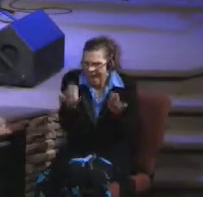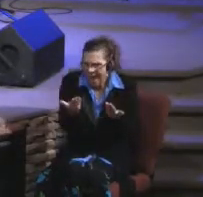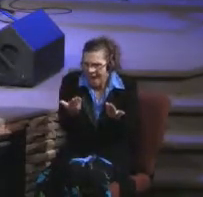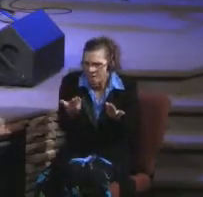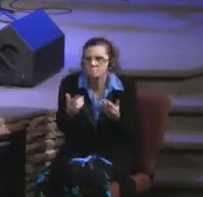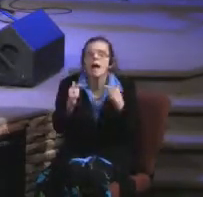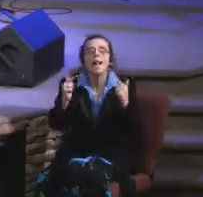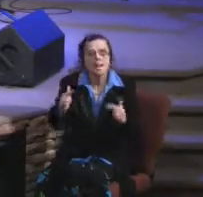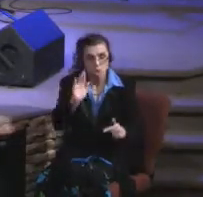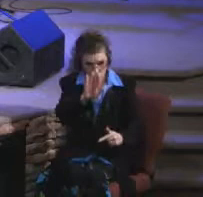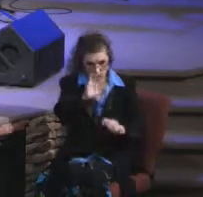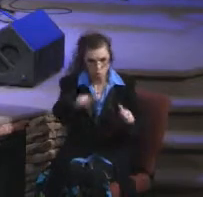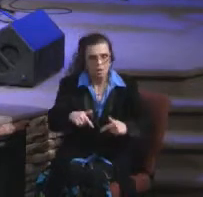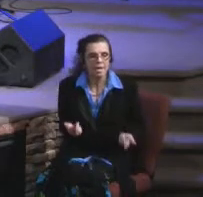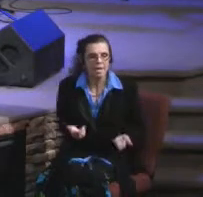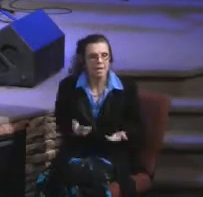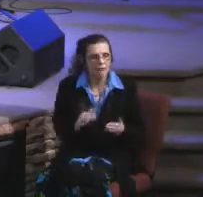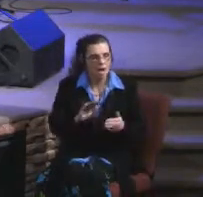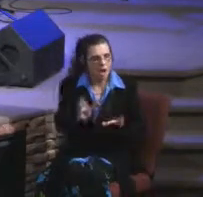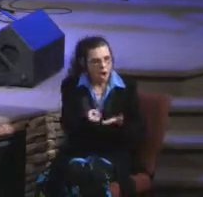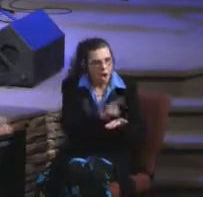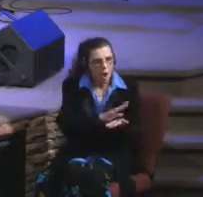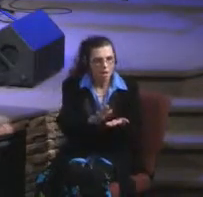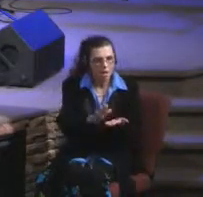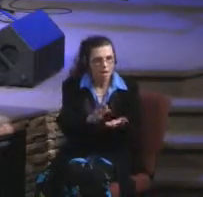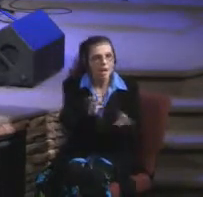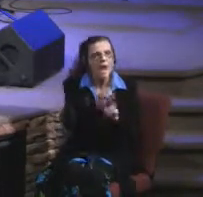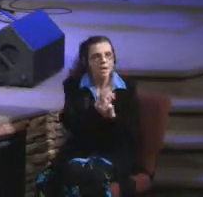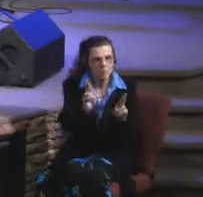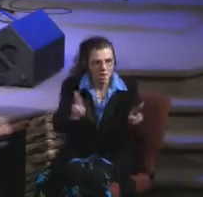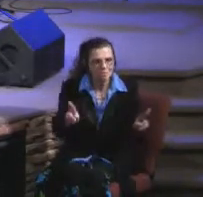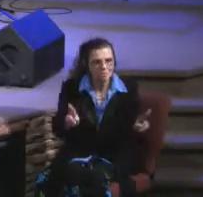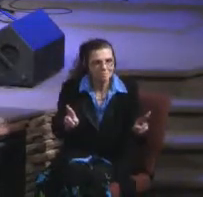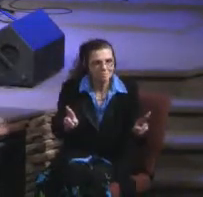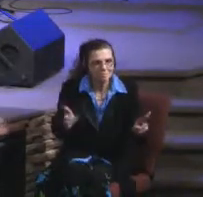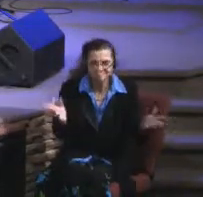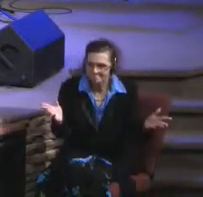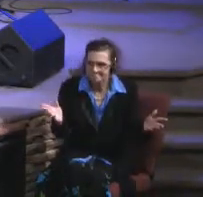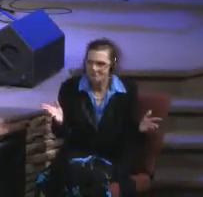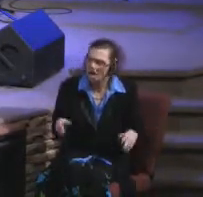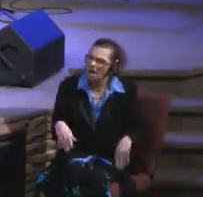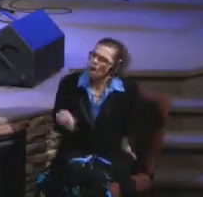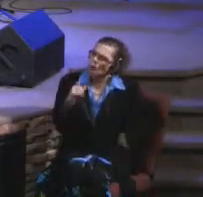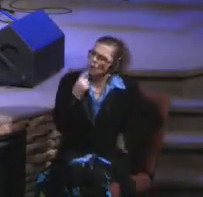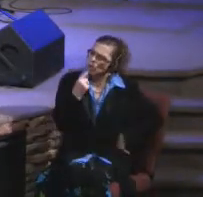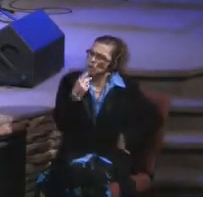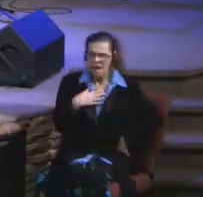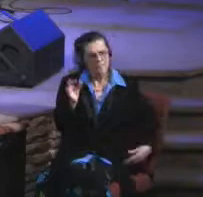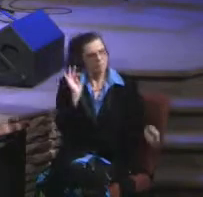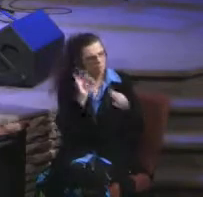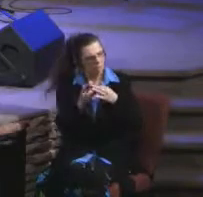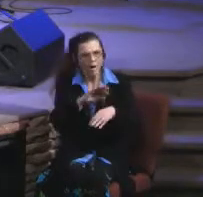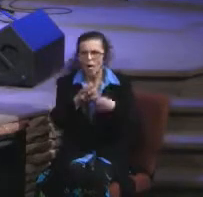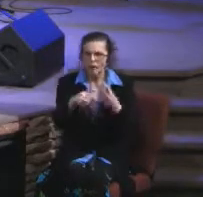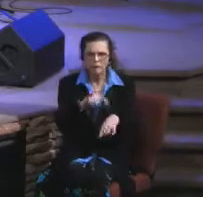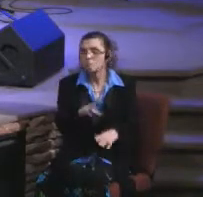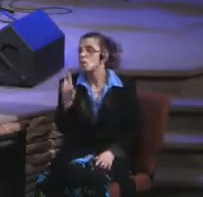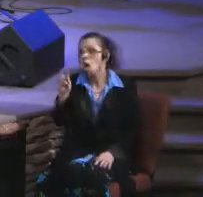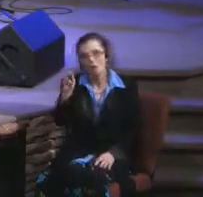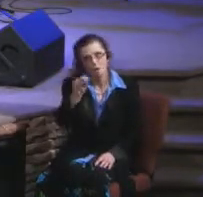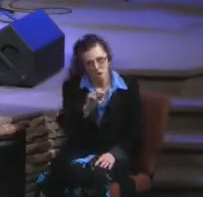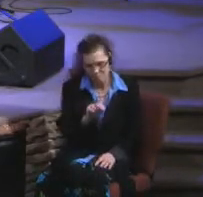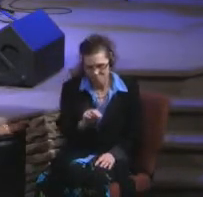holy and you are being righteous. Now, you're saying, Brother Ed, are you telling me I got to be perfect all the time? No, I'm